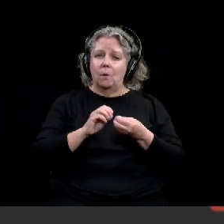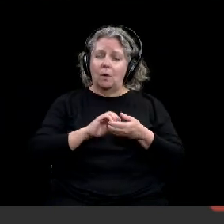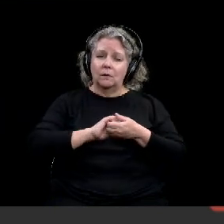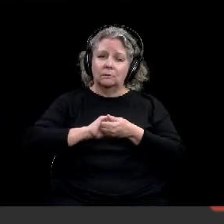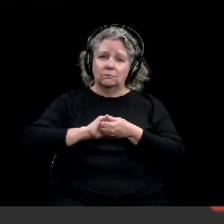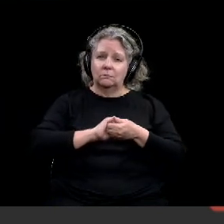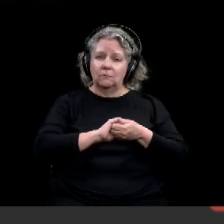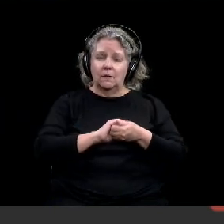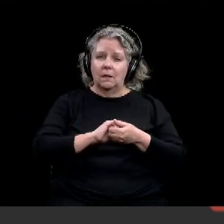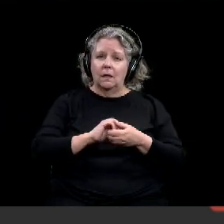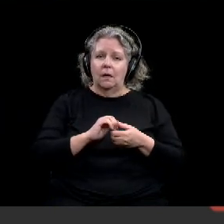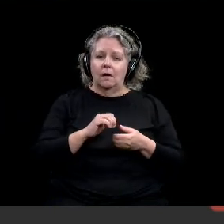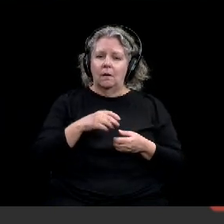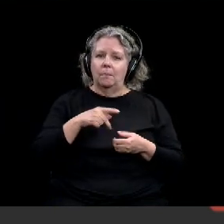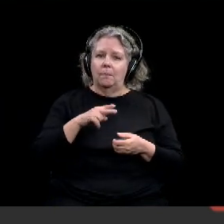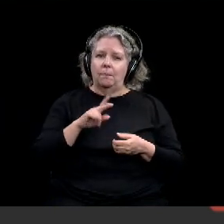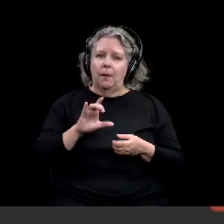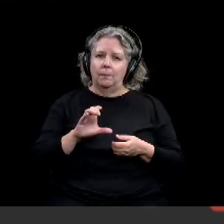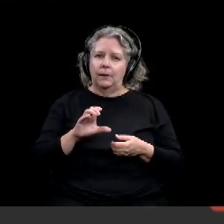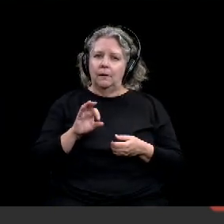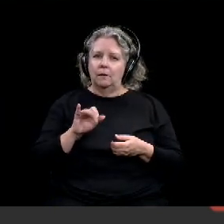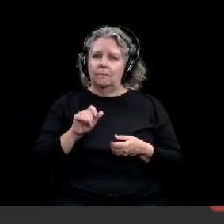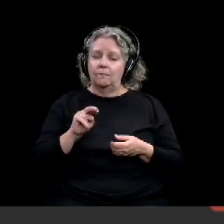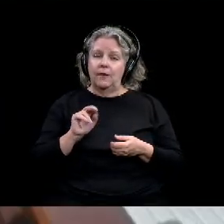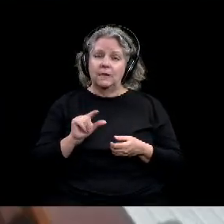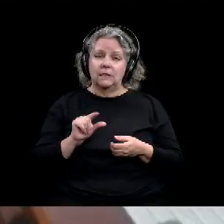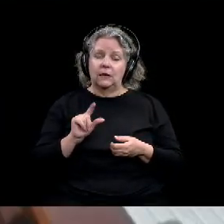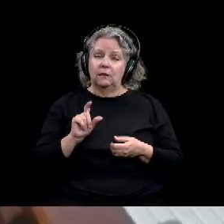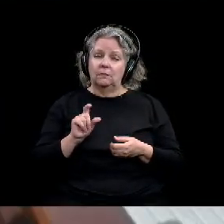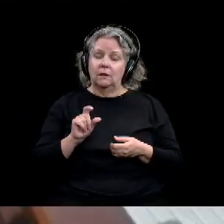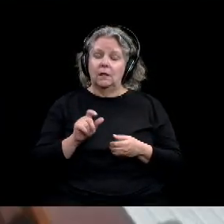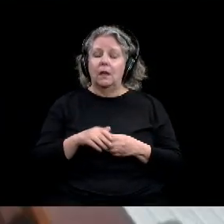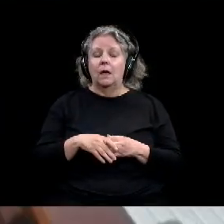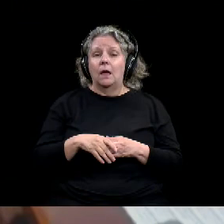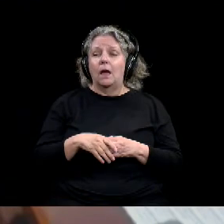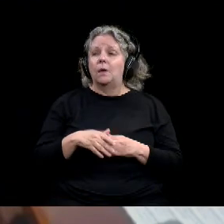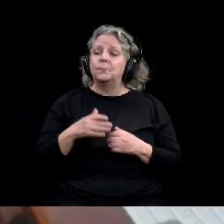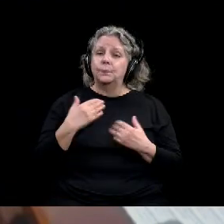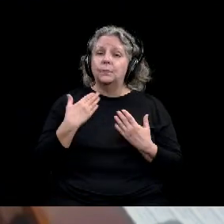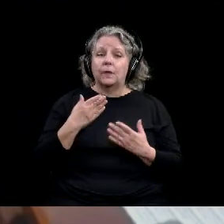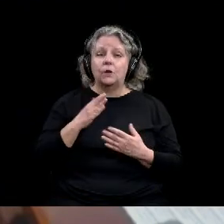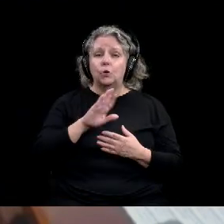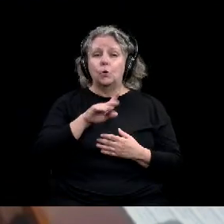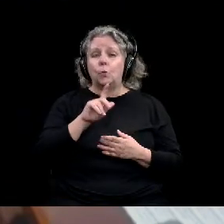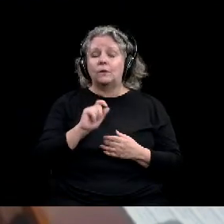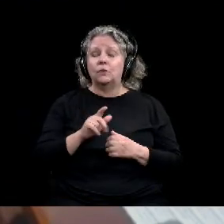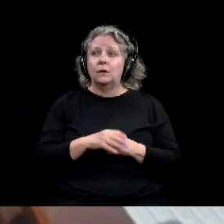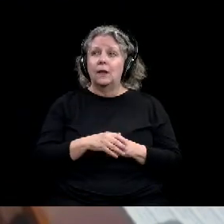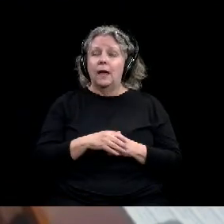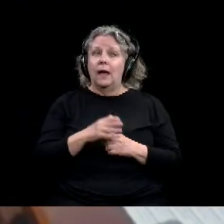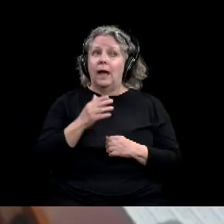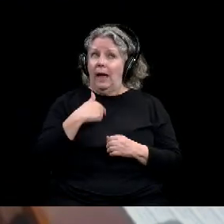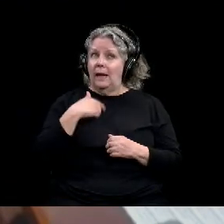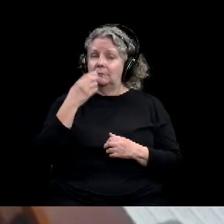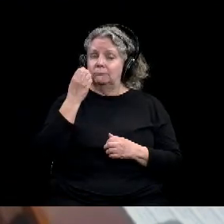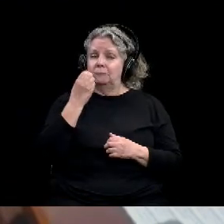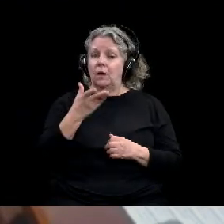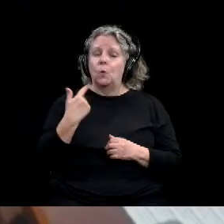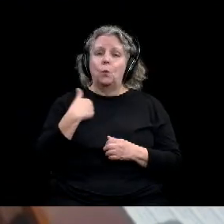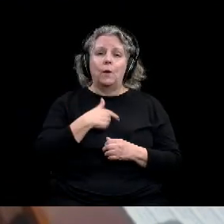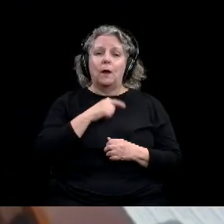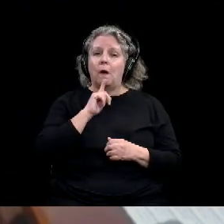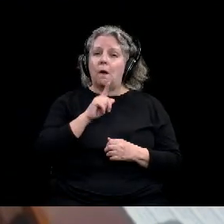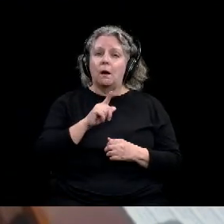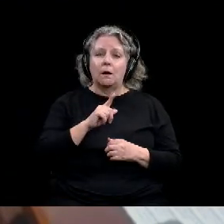Thanks for the question, Andrew. I would tell you that we are constantly in communication with city and